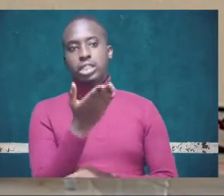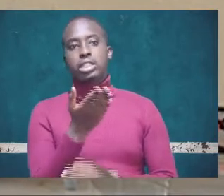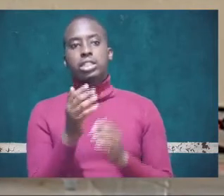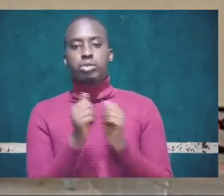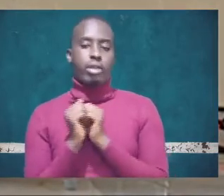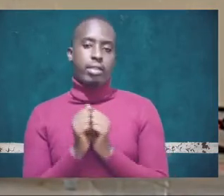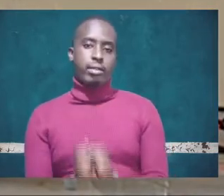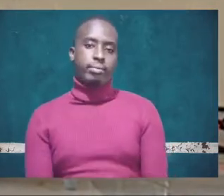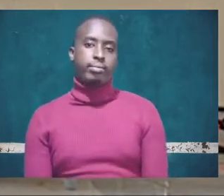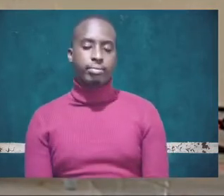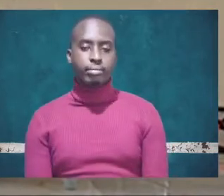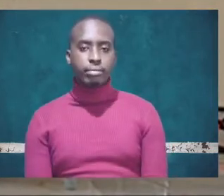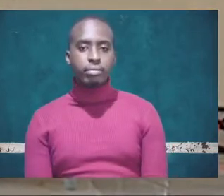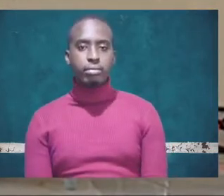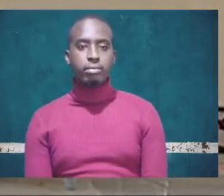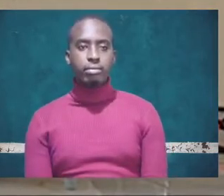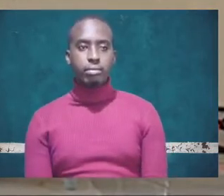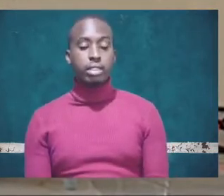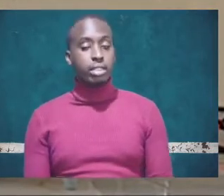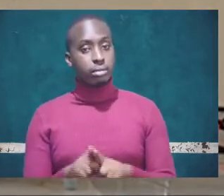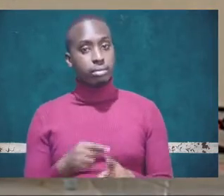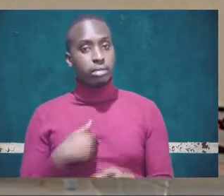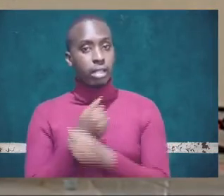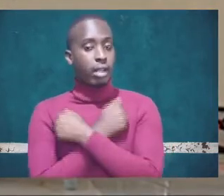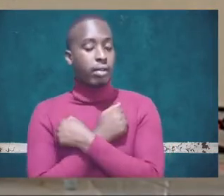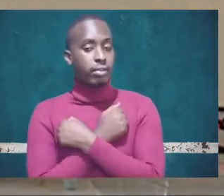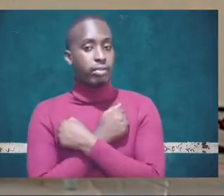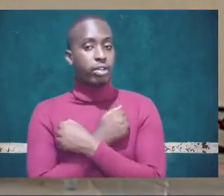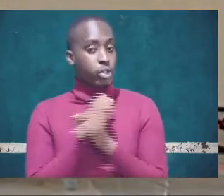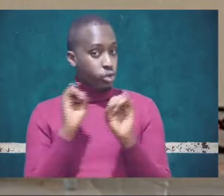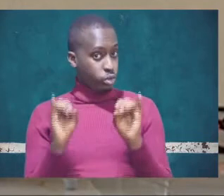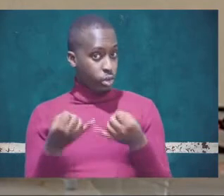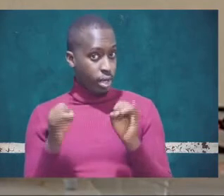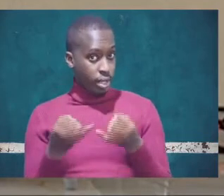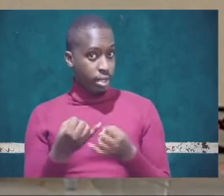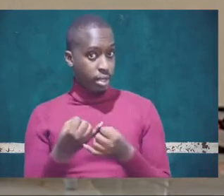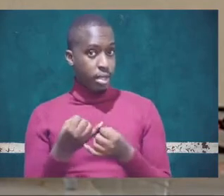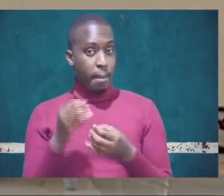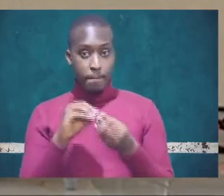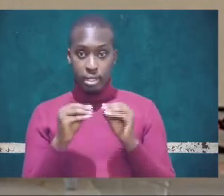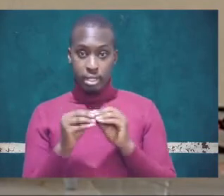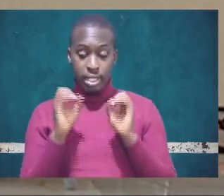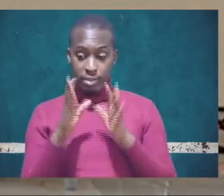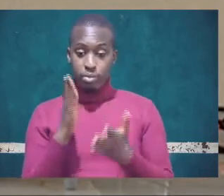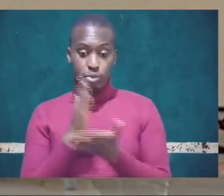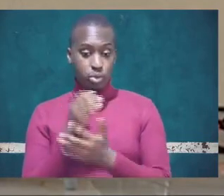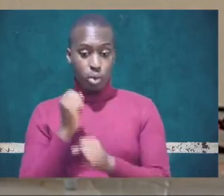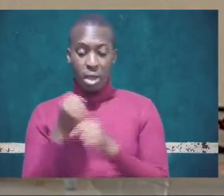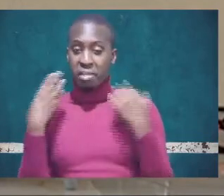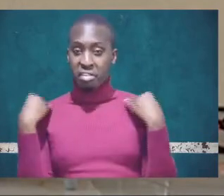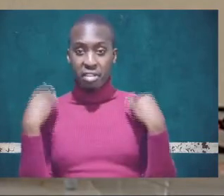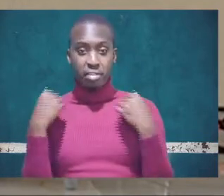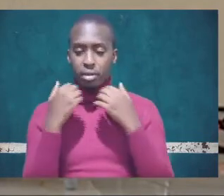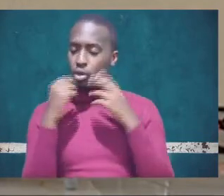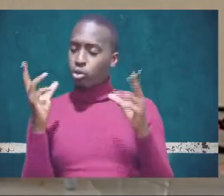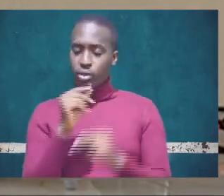together. I always love to see students trying, because in mathematics, when you don't do the exercises, I don't